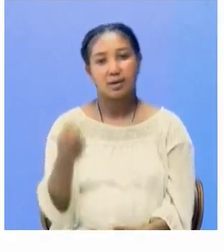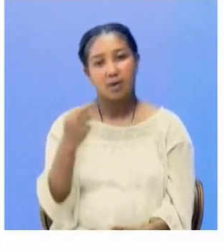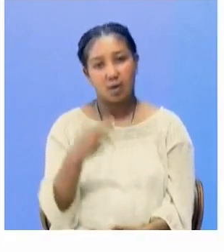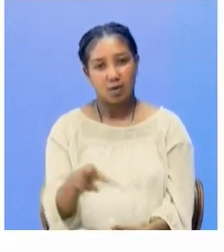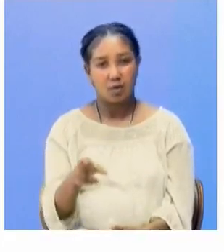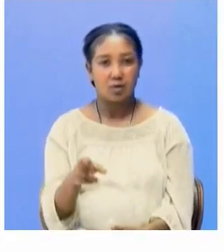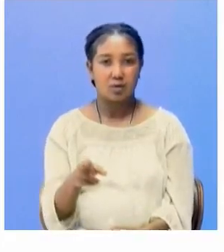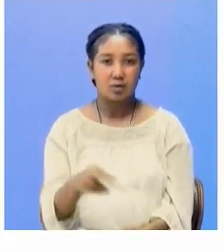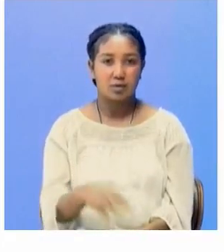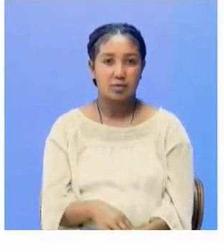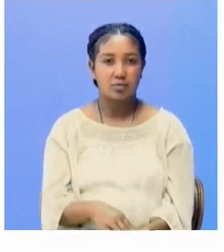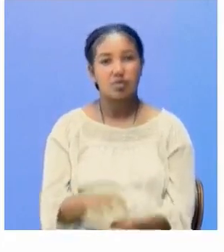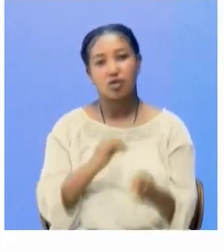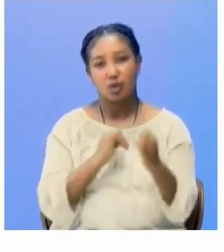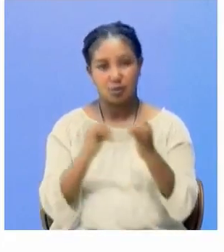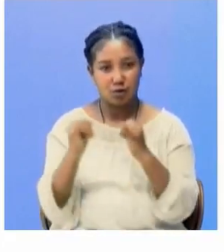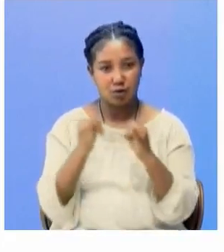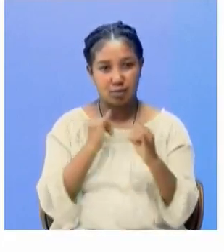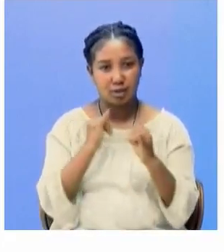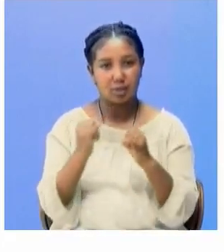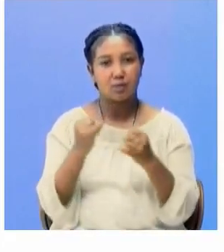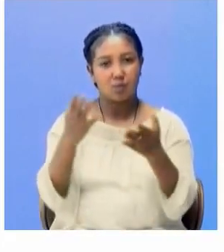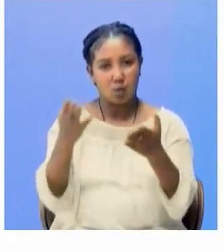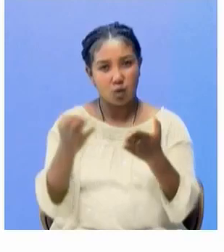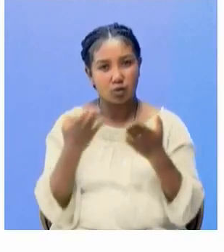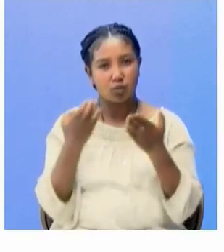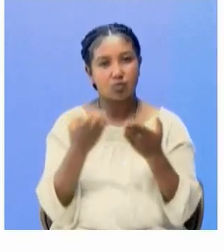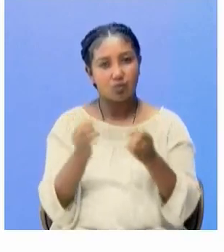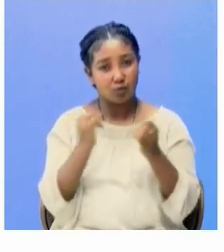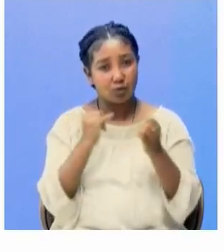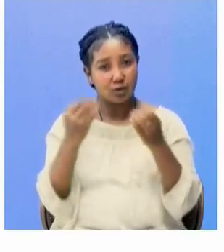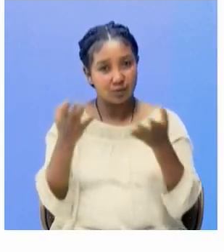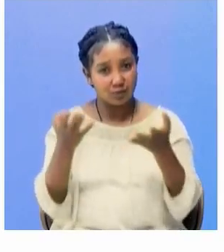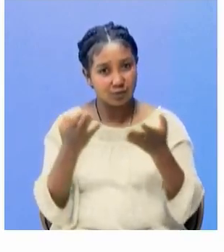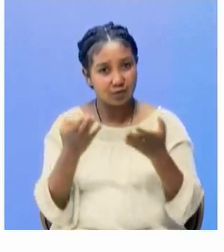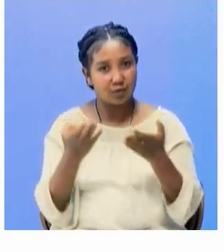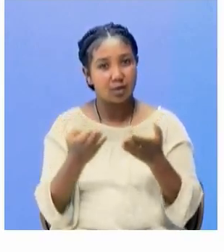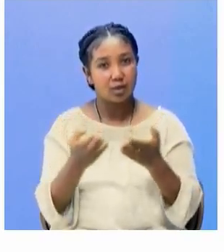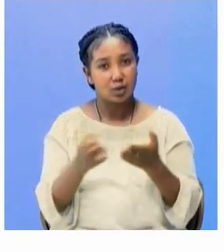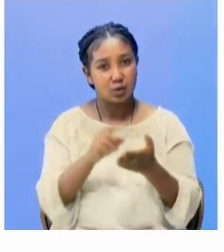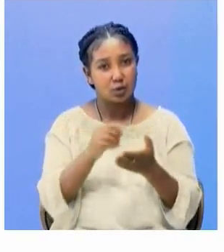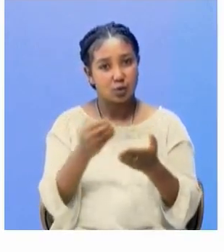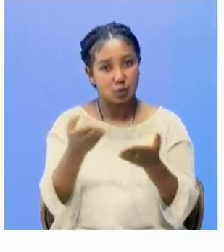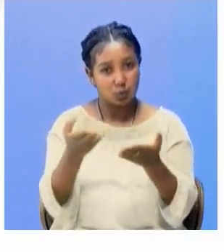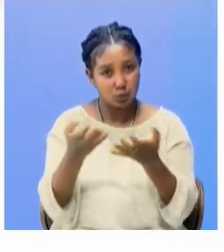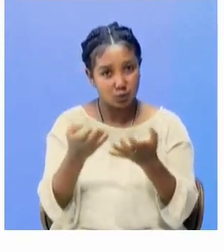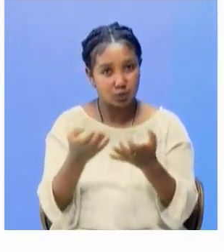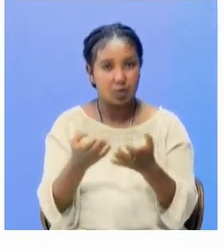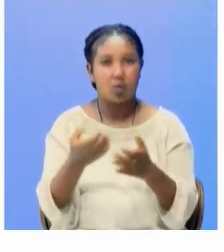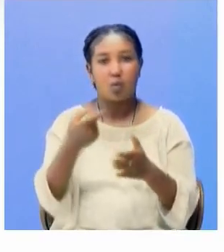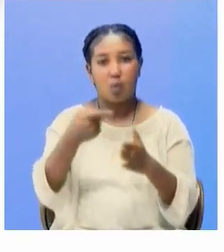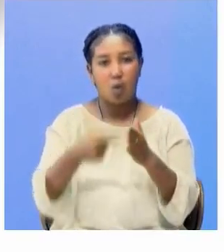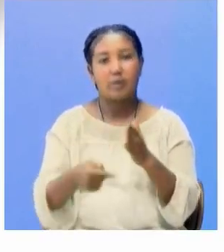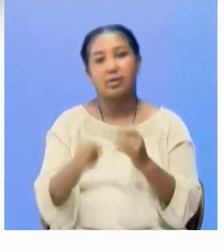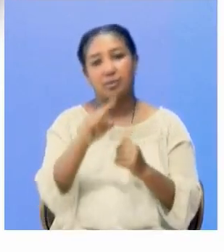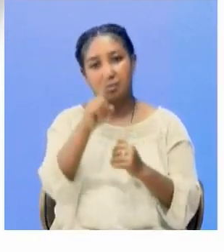or information. If you want to know some information, that can be used based on the